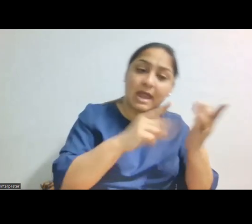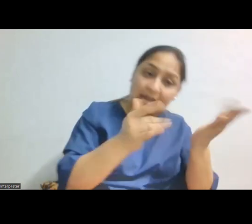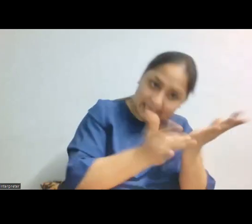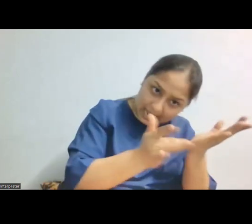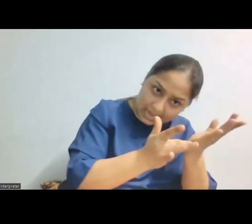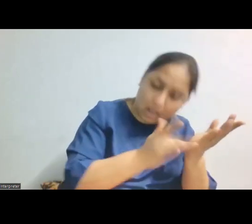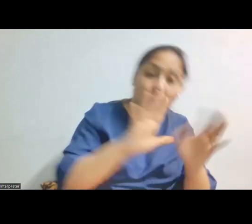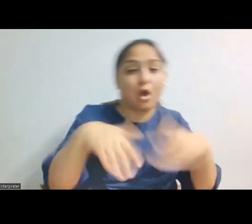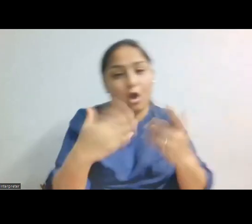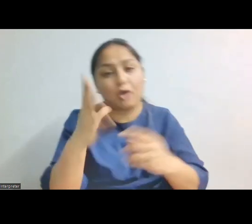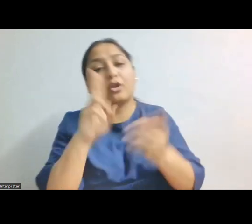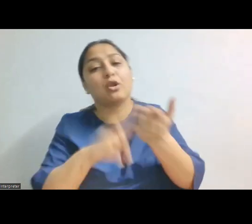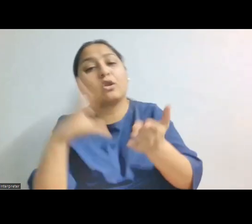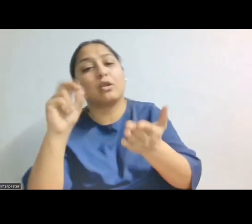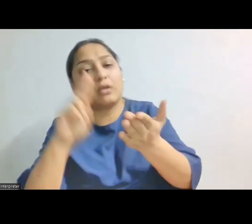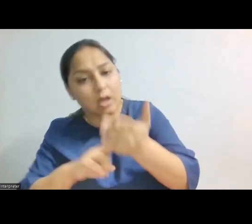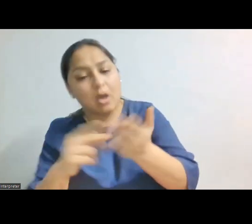portions into the curriculum in order to